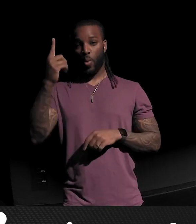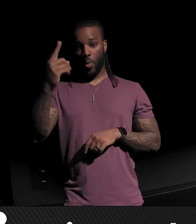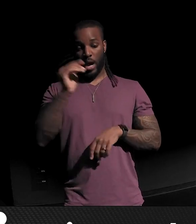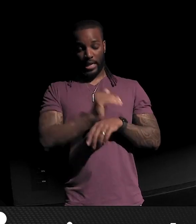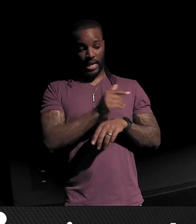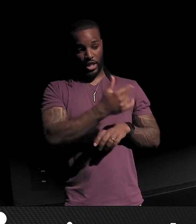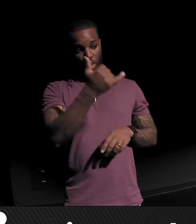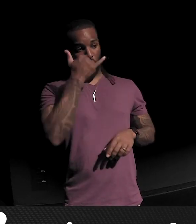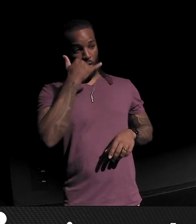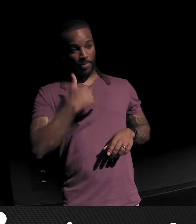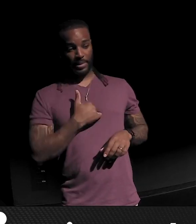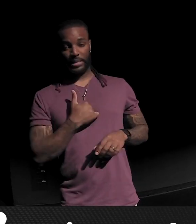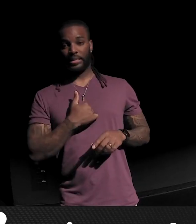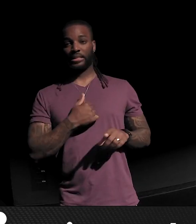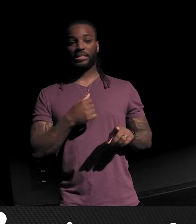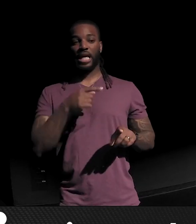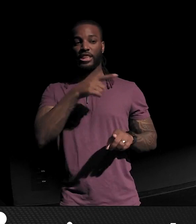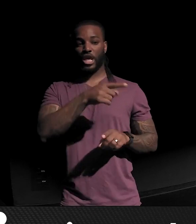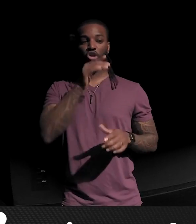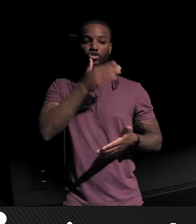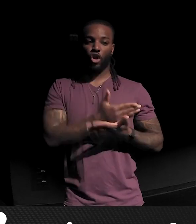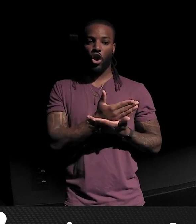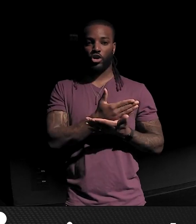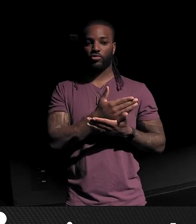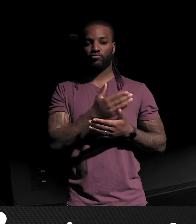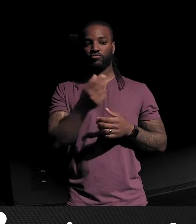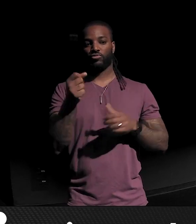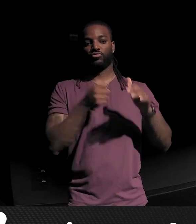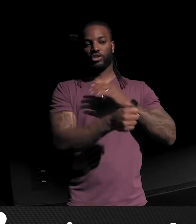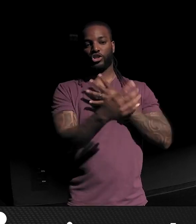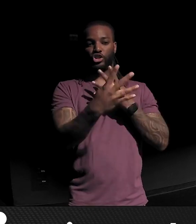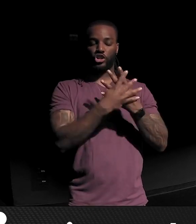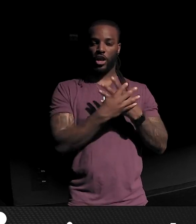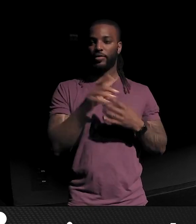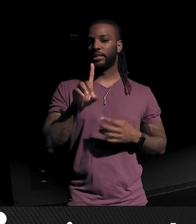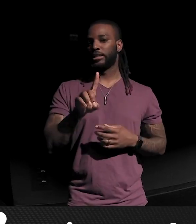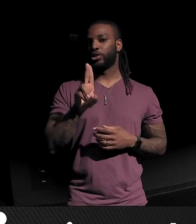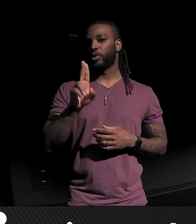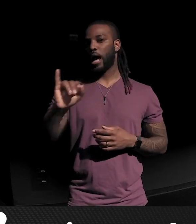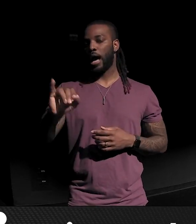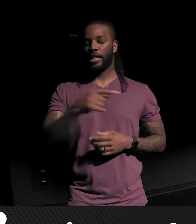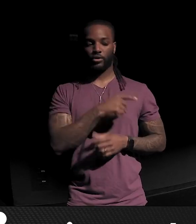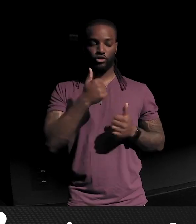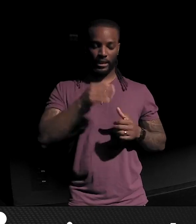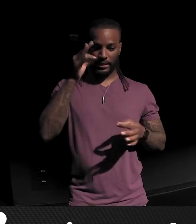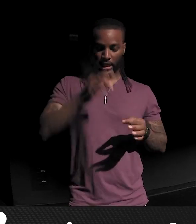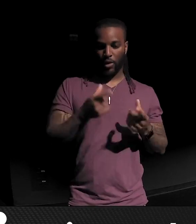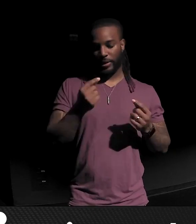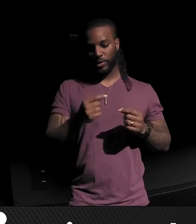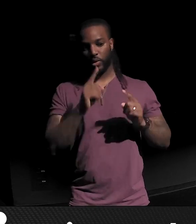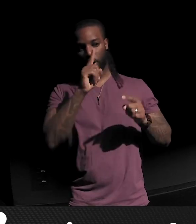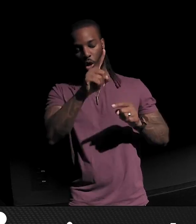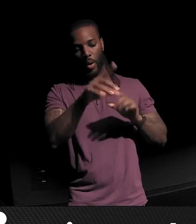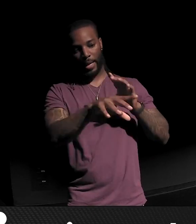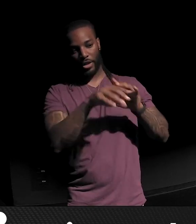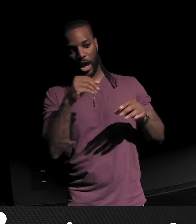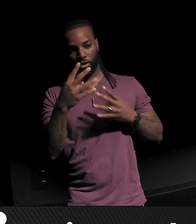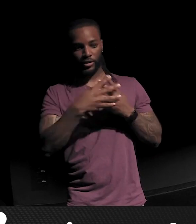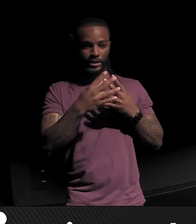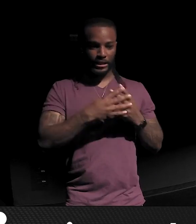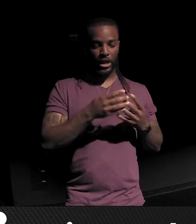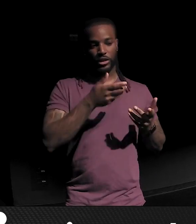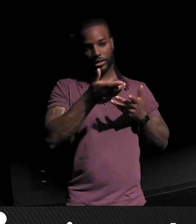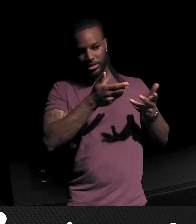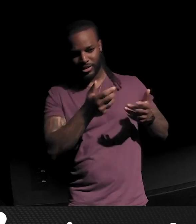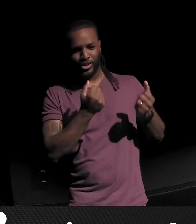daughter had been picked up with a DUI, and they were trying to make decisions about how fast they go to her and what do they do and how do they, are they enabling her? Are they supporting